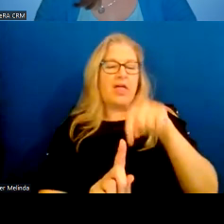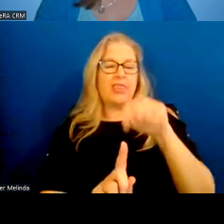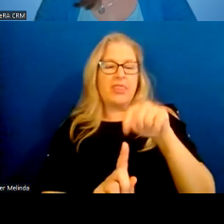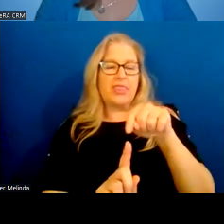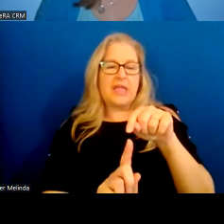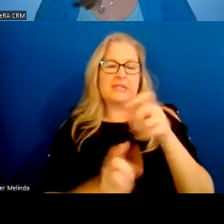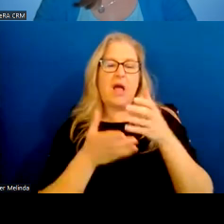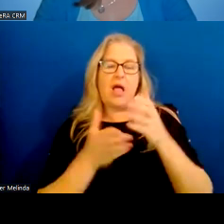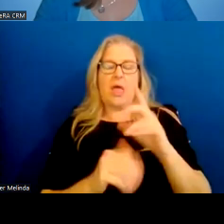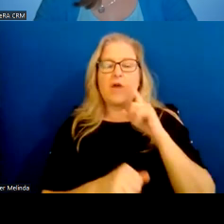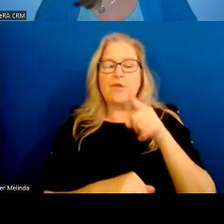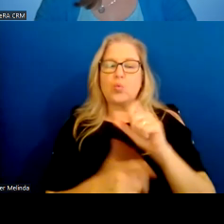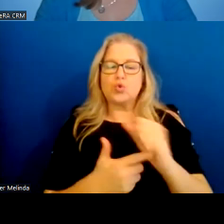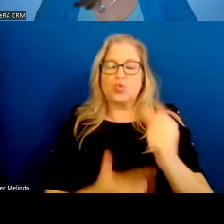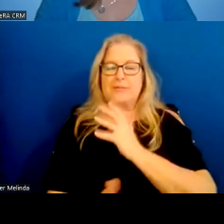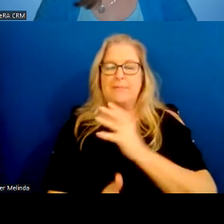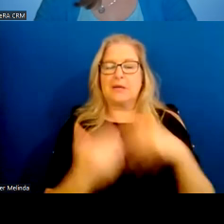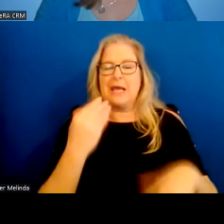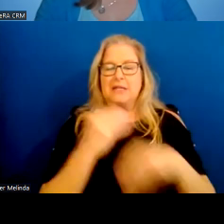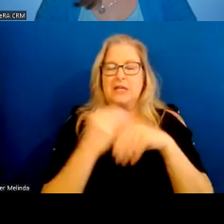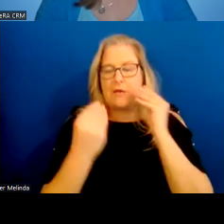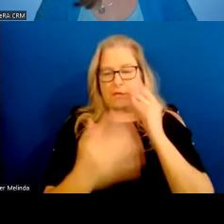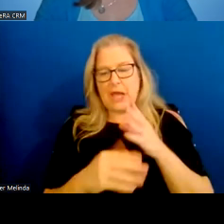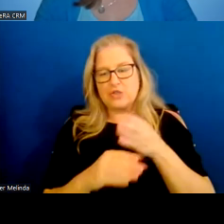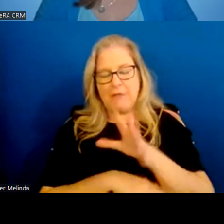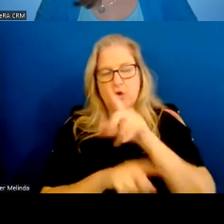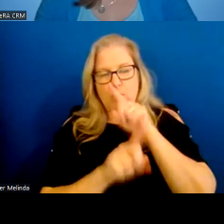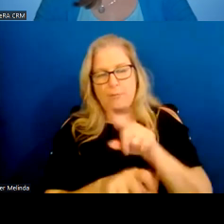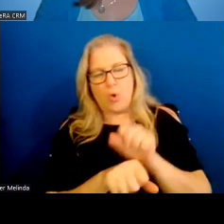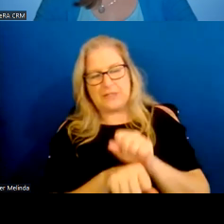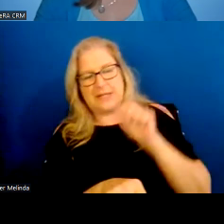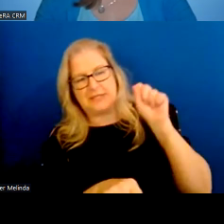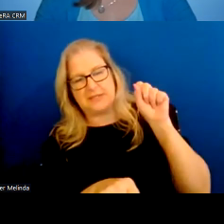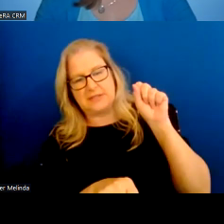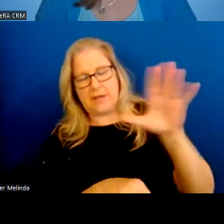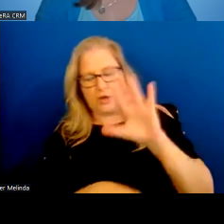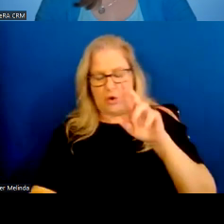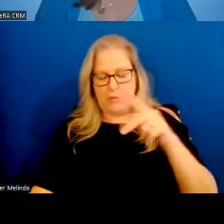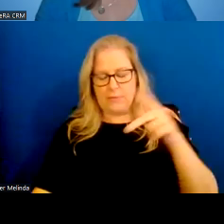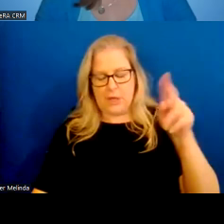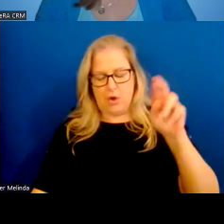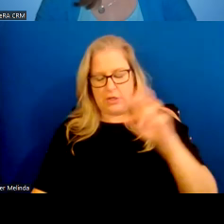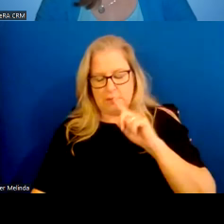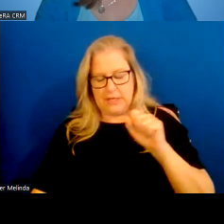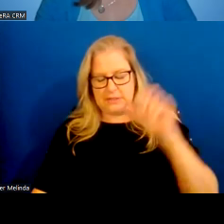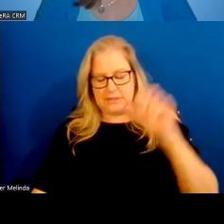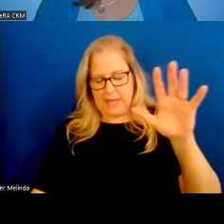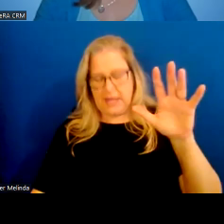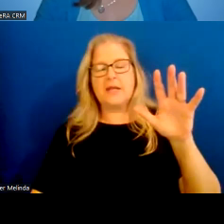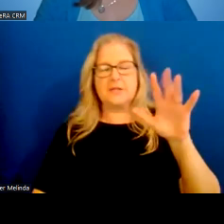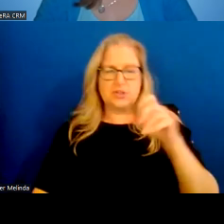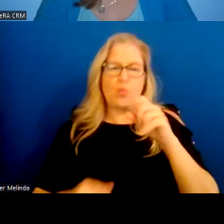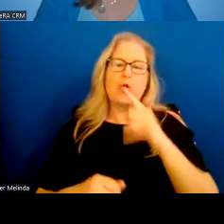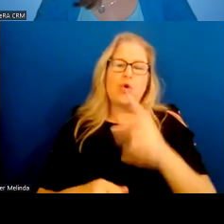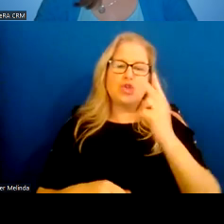This allows for you to submit additional information after your report has been submitted, your RPPR has been submitted. There are two types